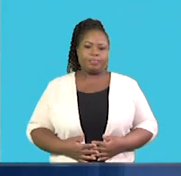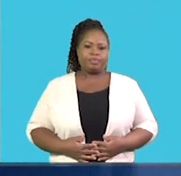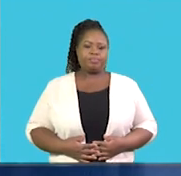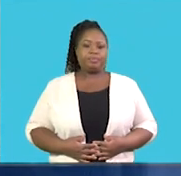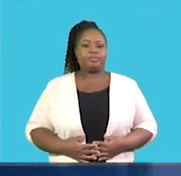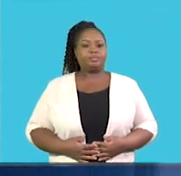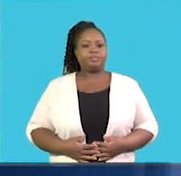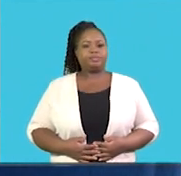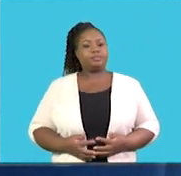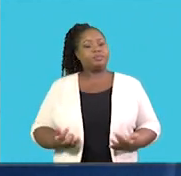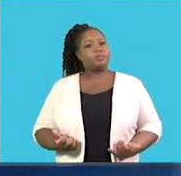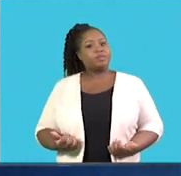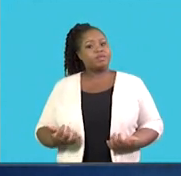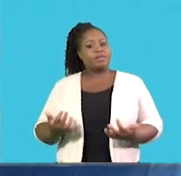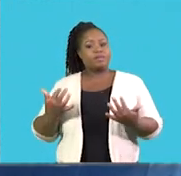Umlilo lo sithina